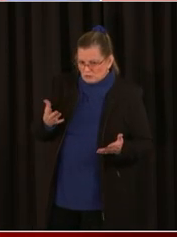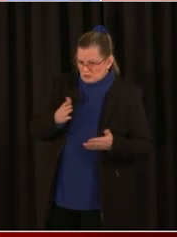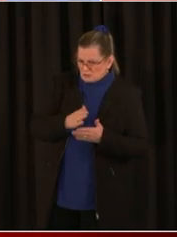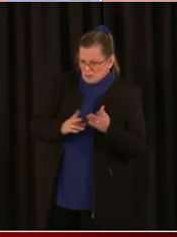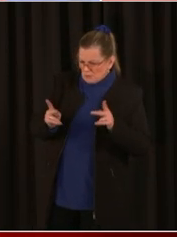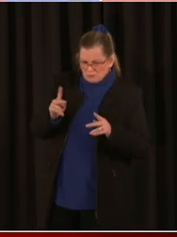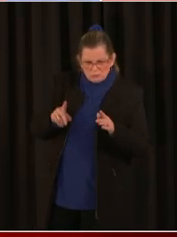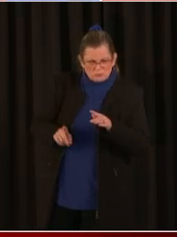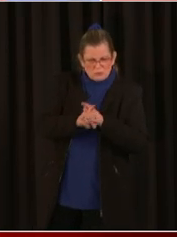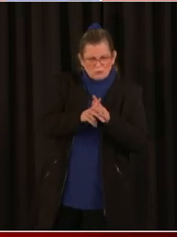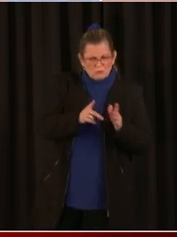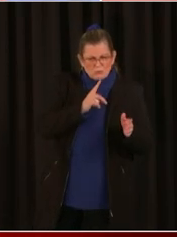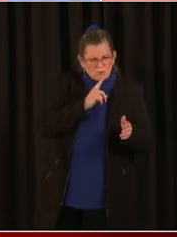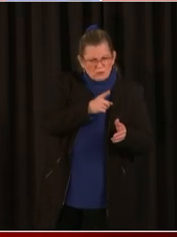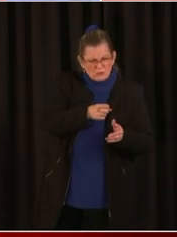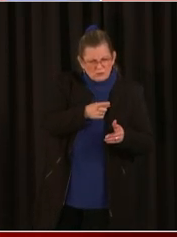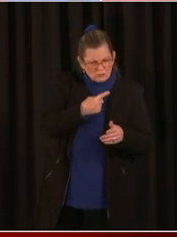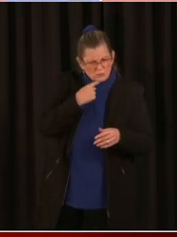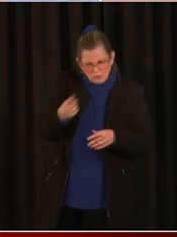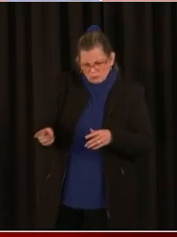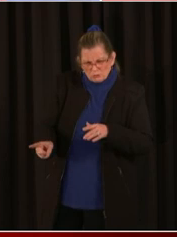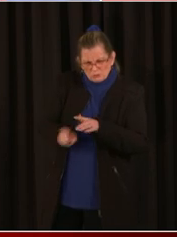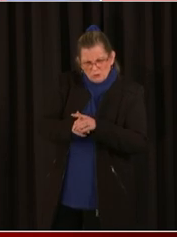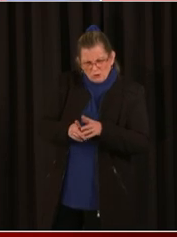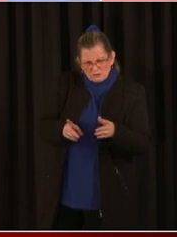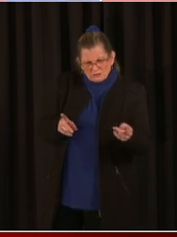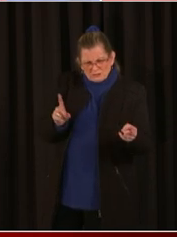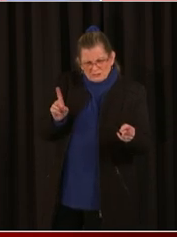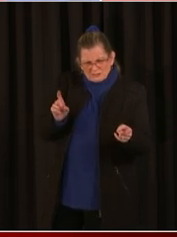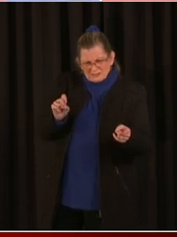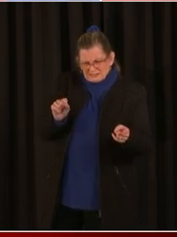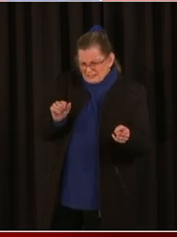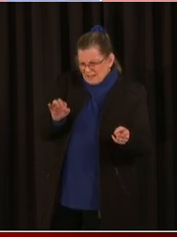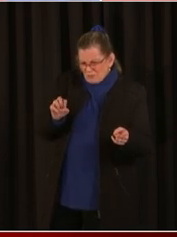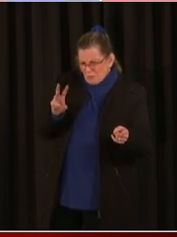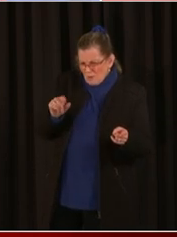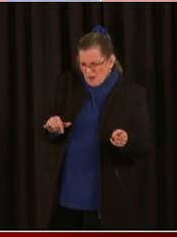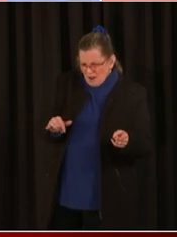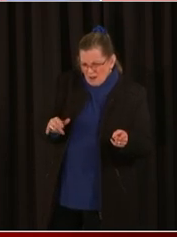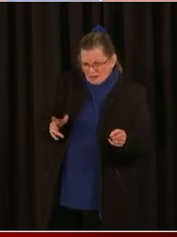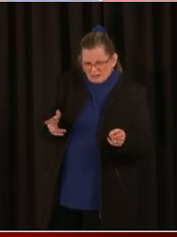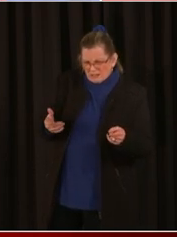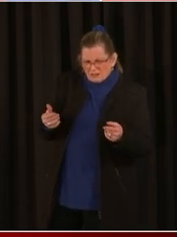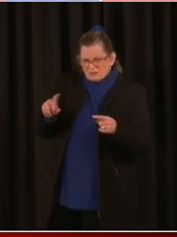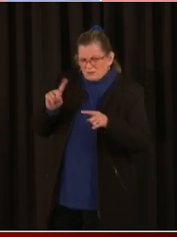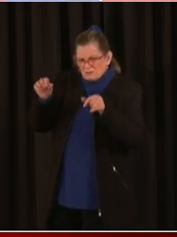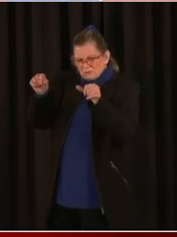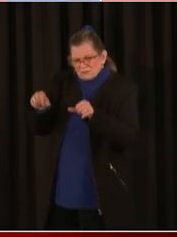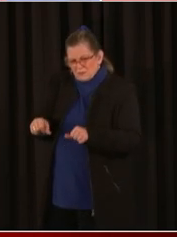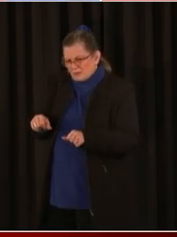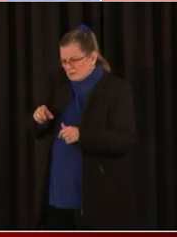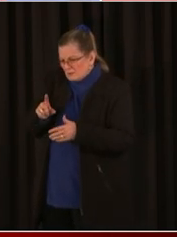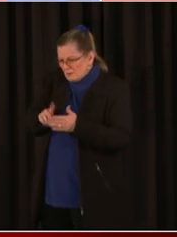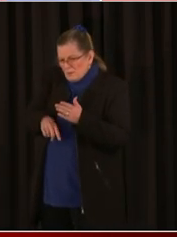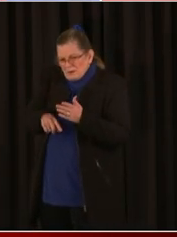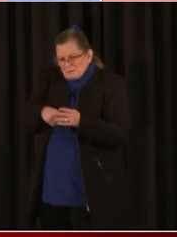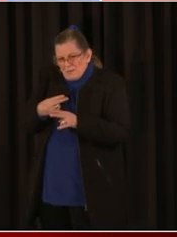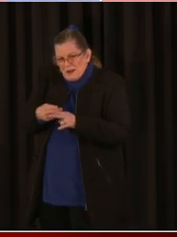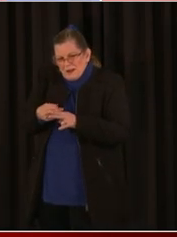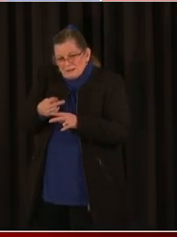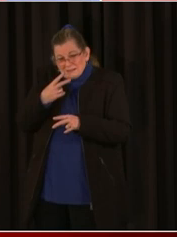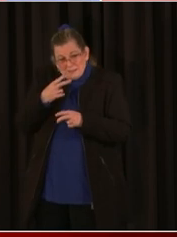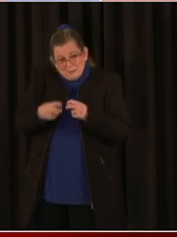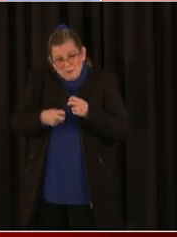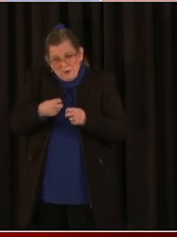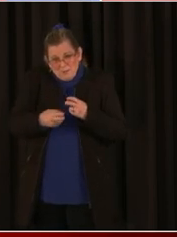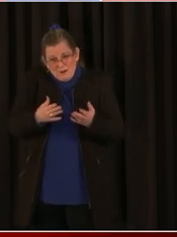shown up where they were told to show up at a Safeway and have been turned away. What can you tell us about any problems